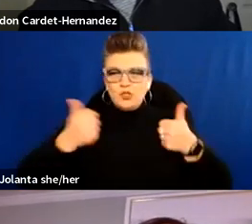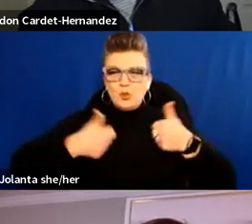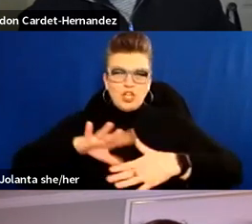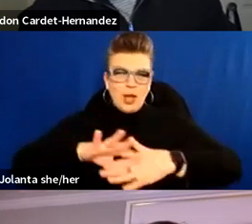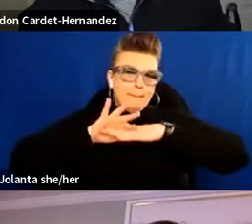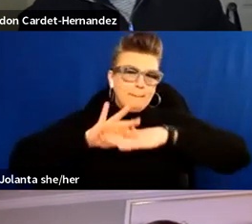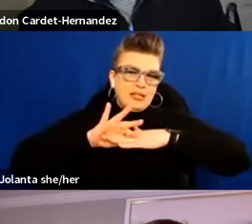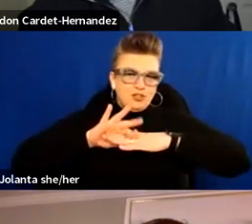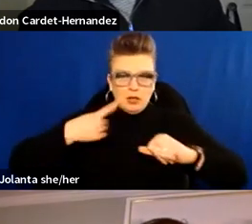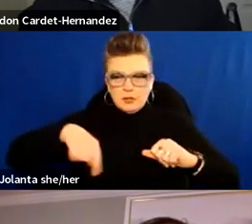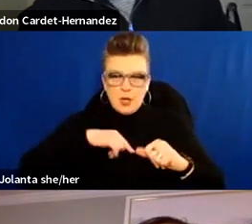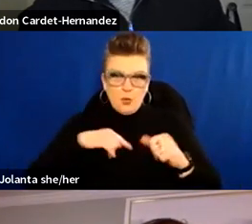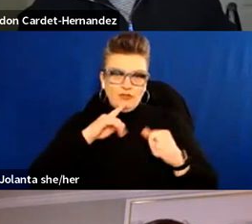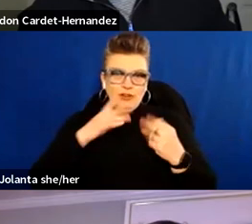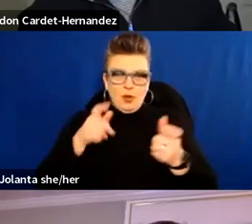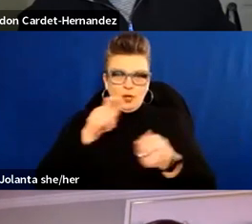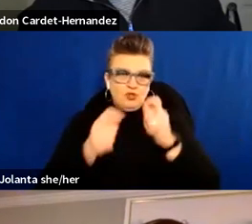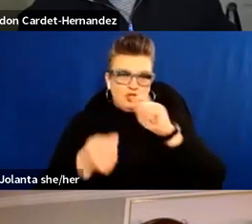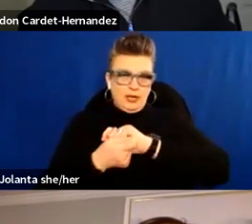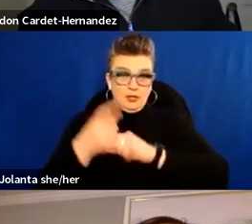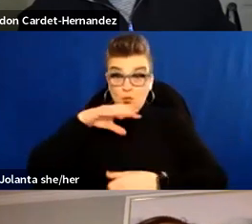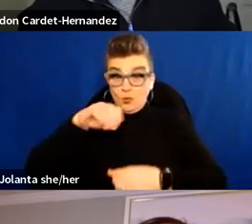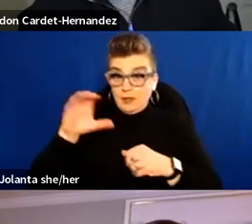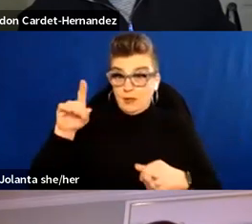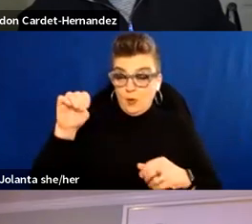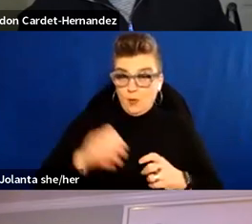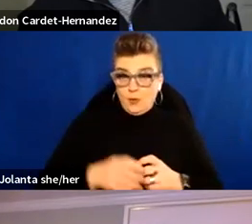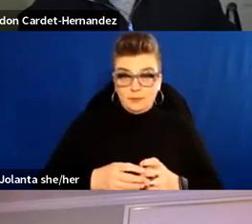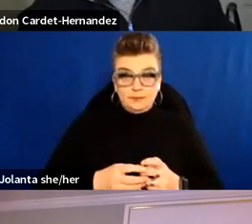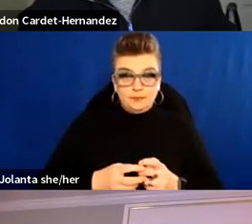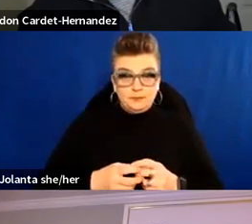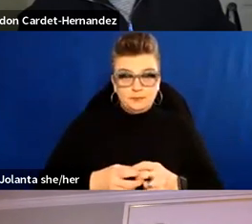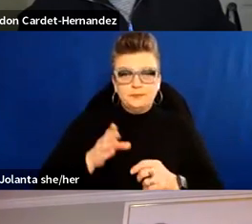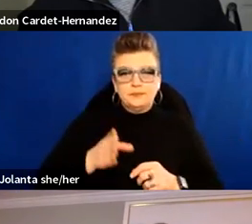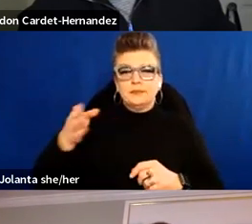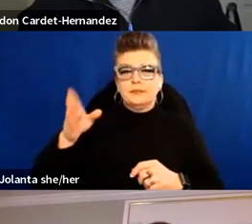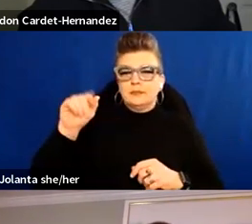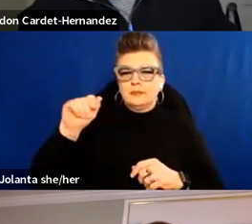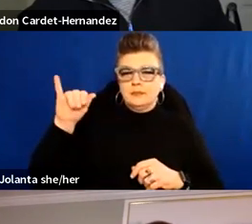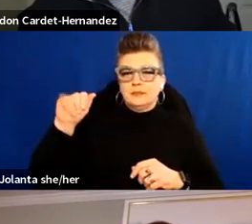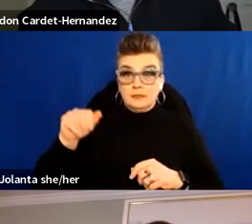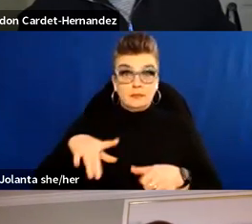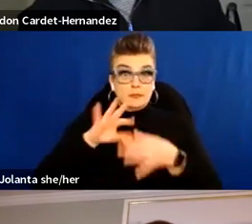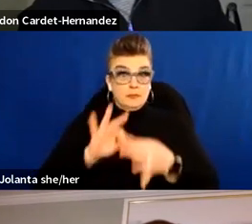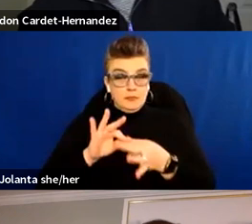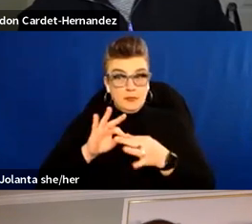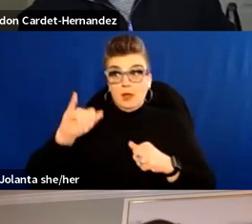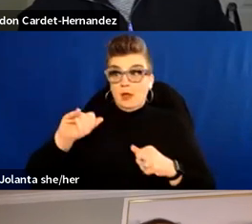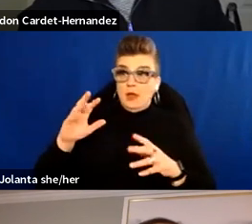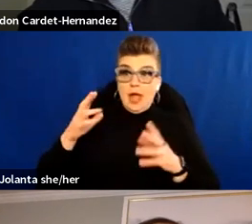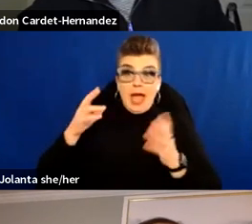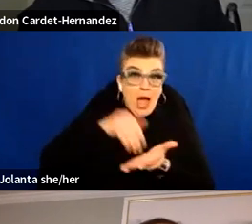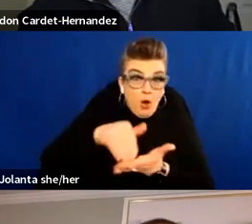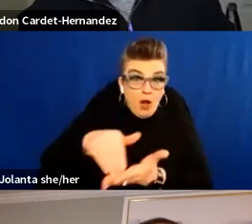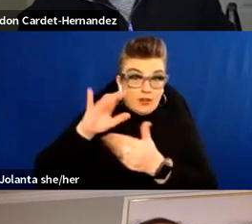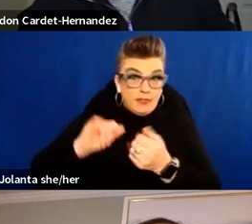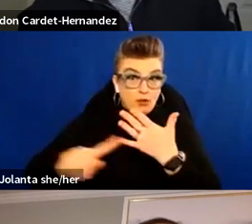were looking to change within the code so the goal in terms of the cadence of review is um every couple years